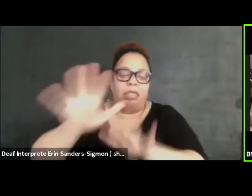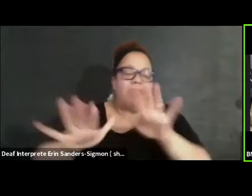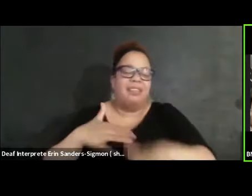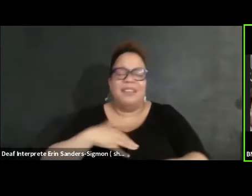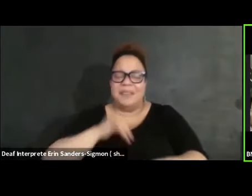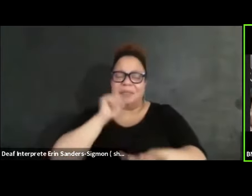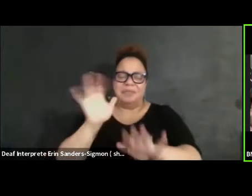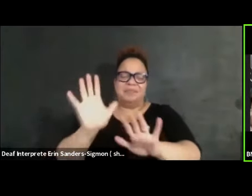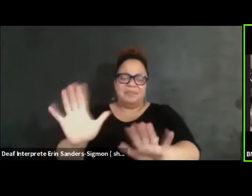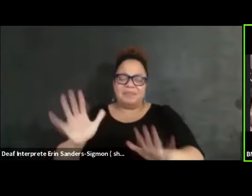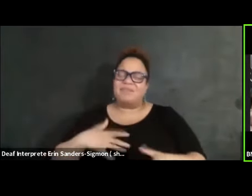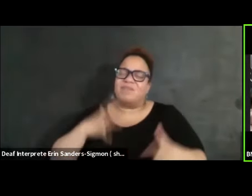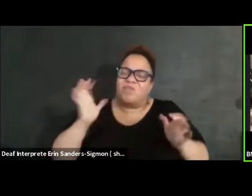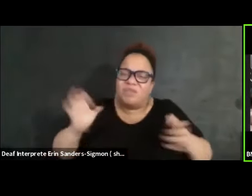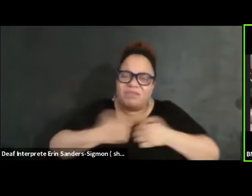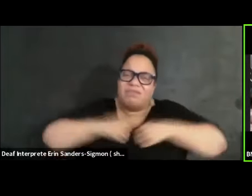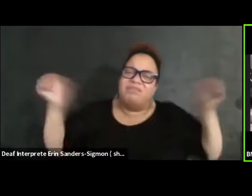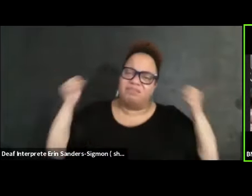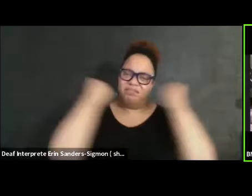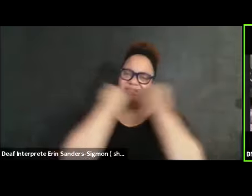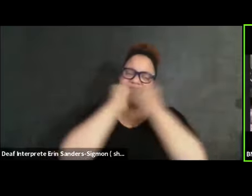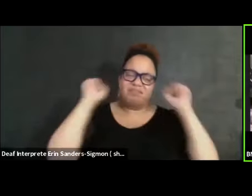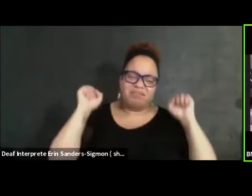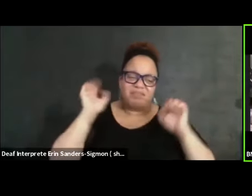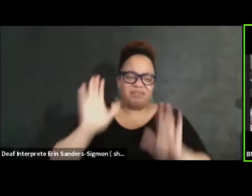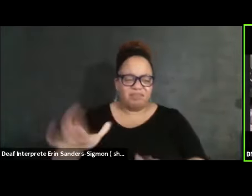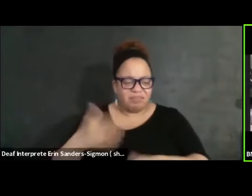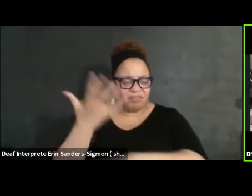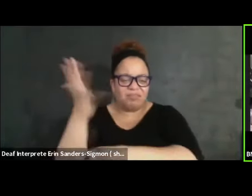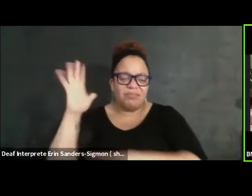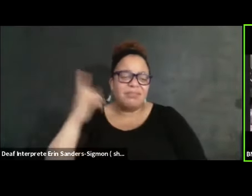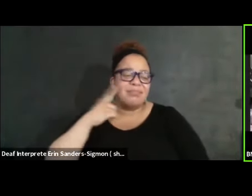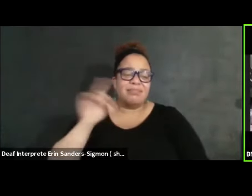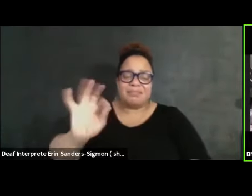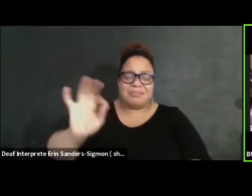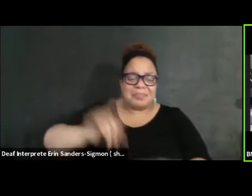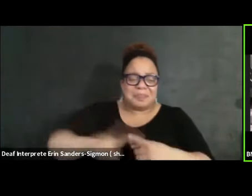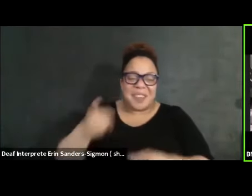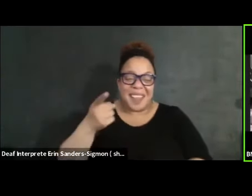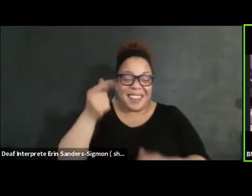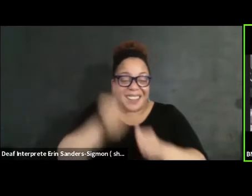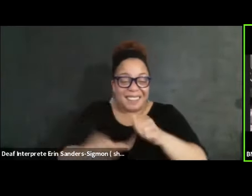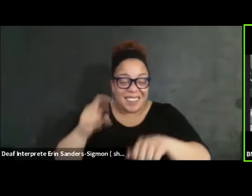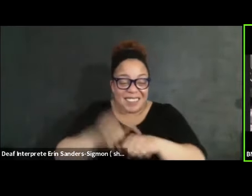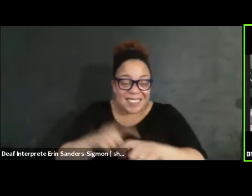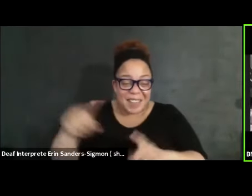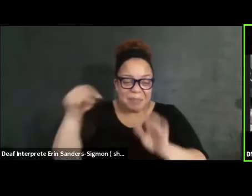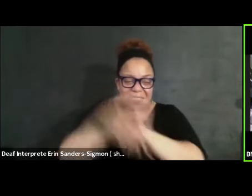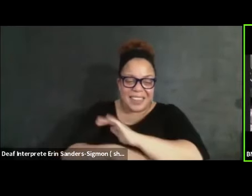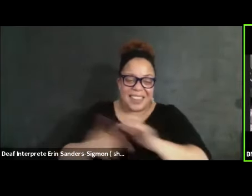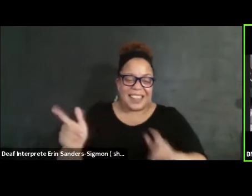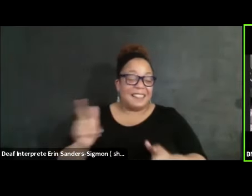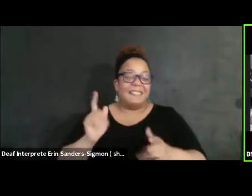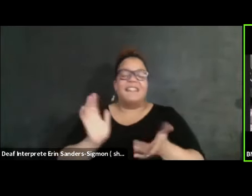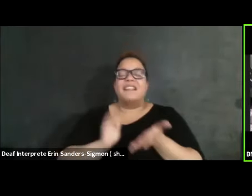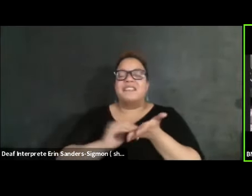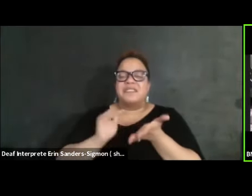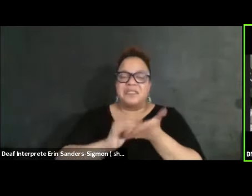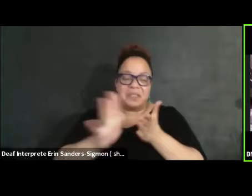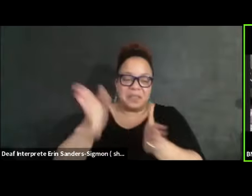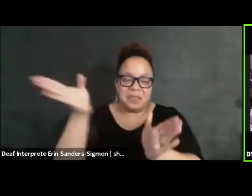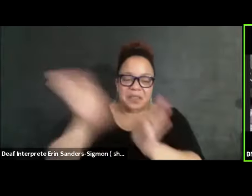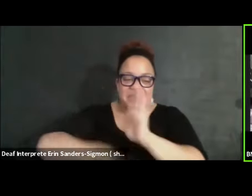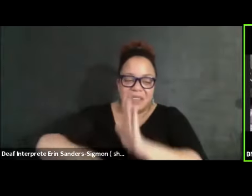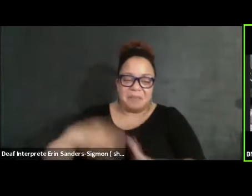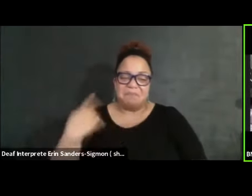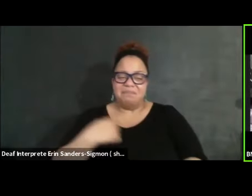petty offense. When your troubled youth like Dylan Roof receives mercy for his recompense, but we're considered thugs when we get caught breathing while driving.